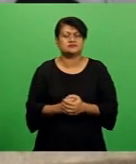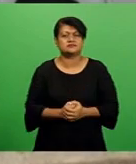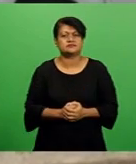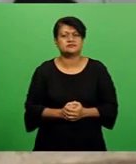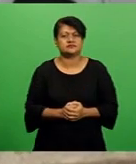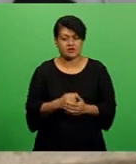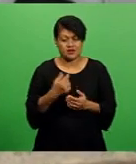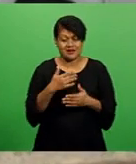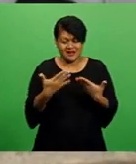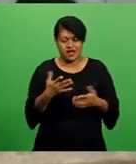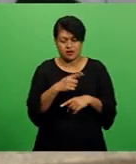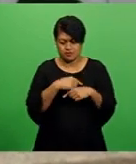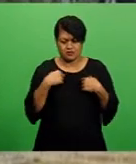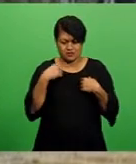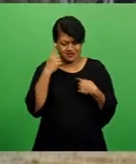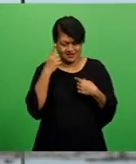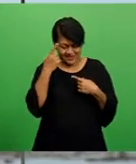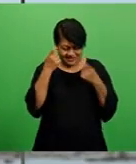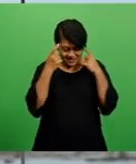into consideration.